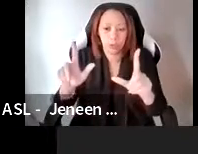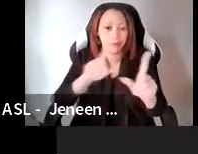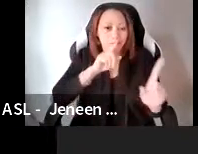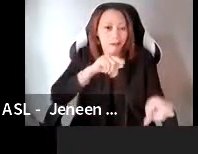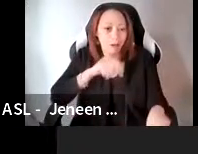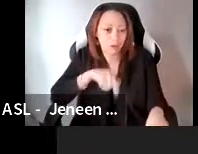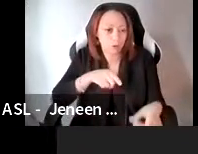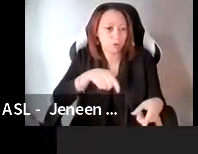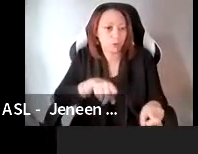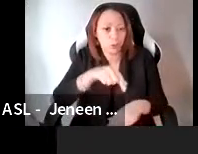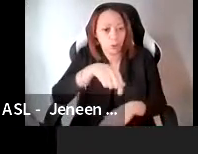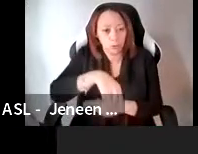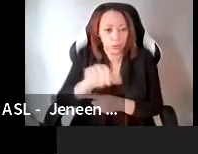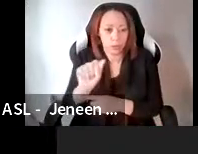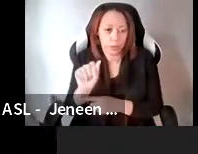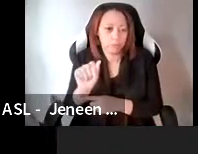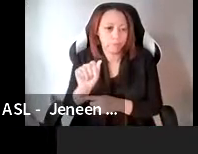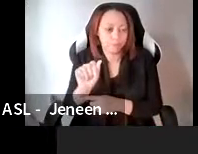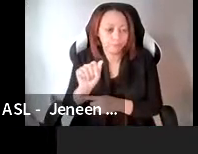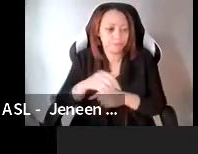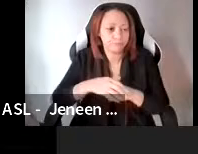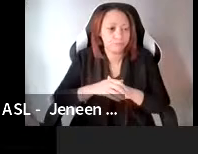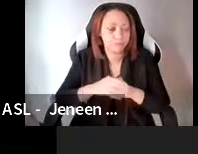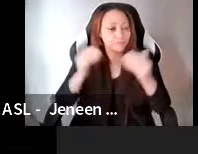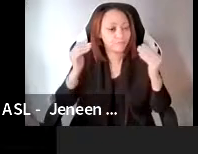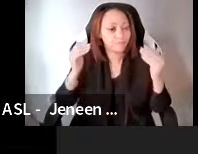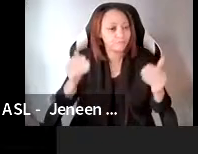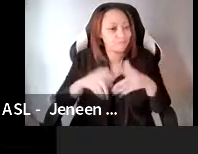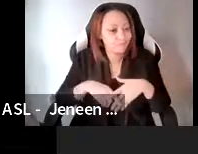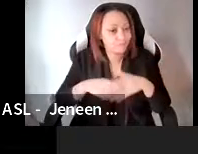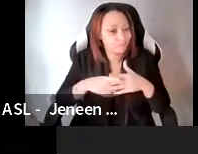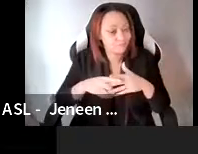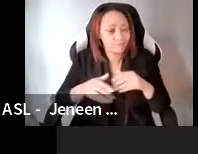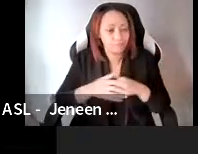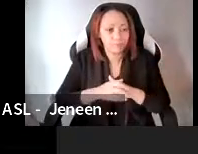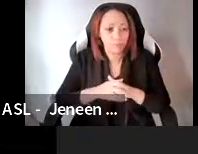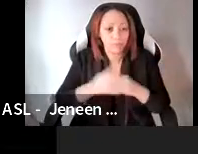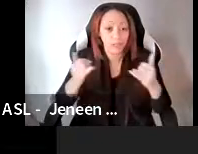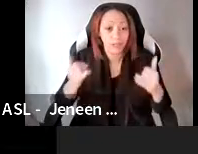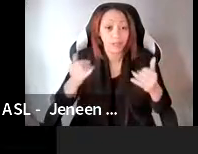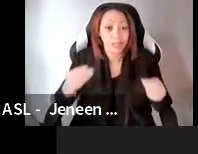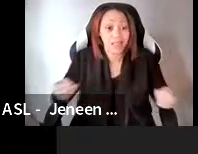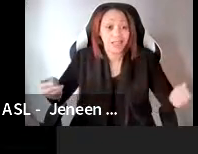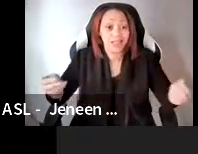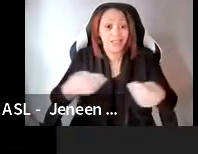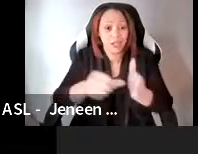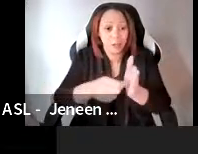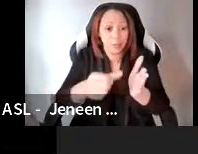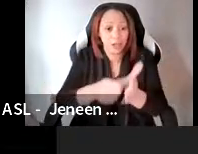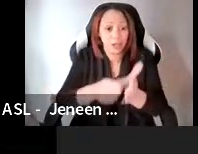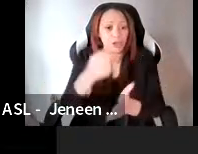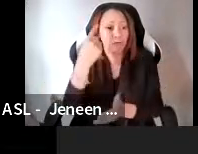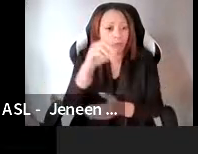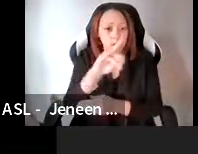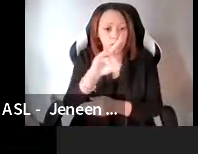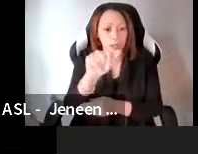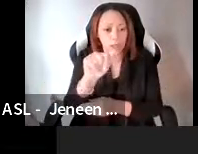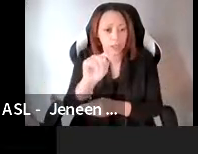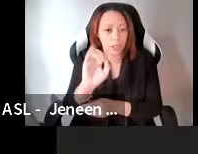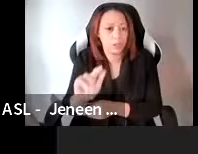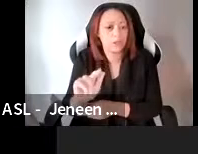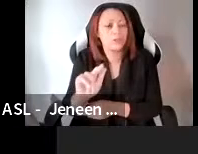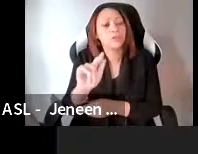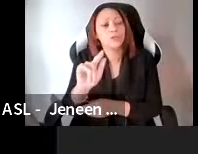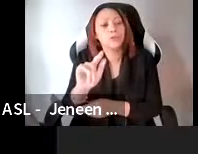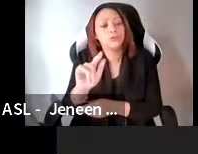during the Q&A. So let's get started. So this is the landing page for the data tool, where you'll have the option of